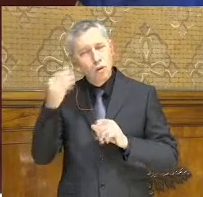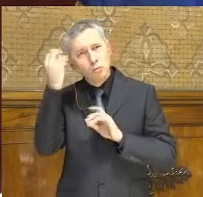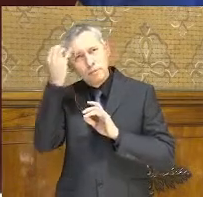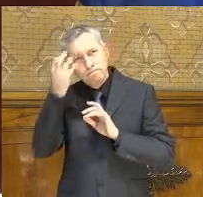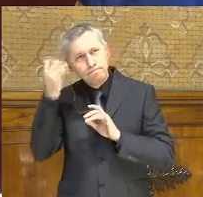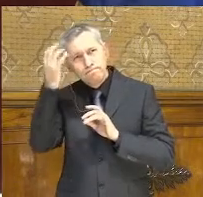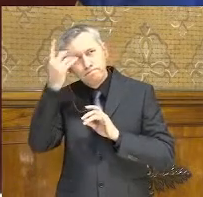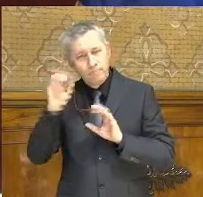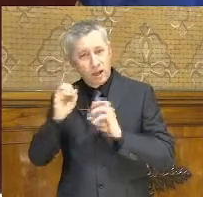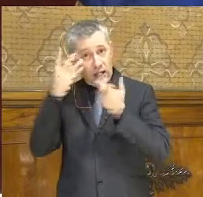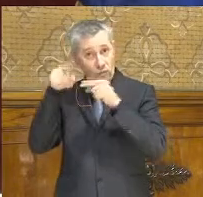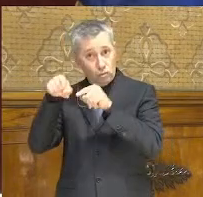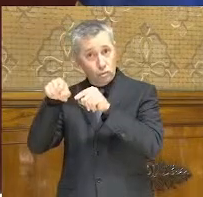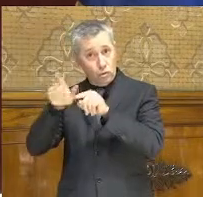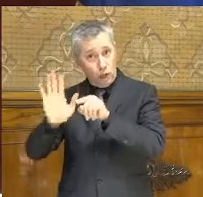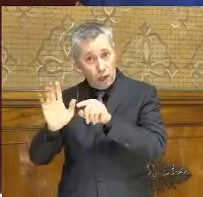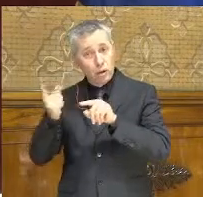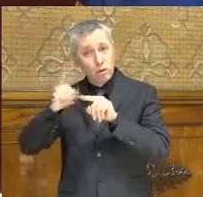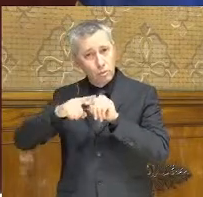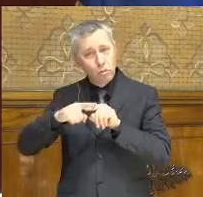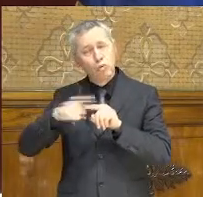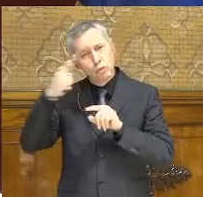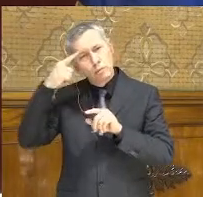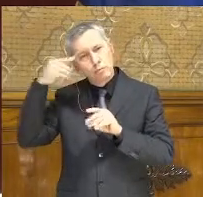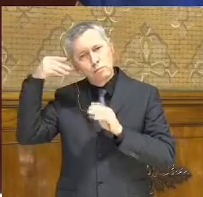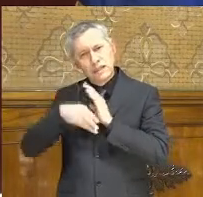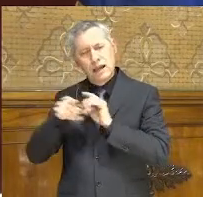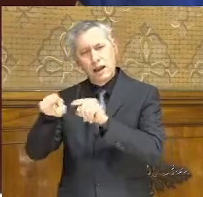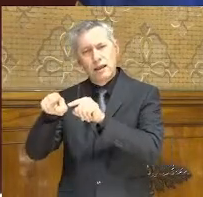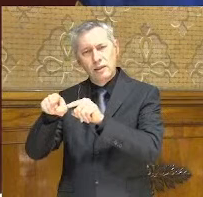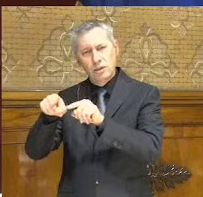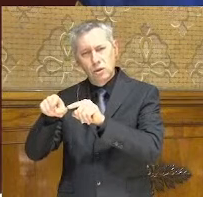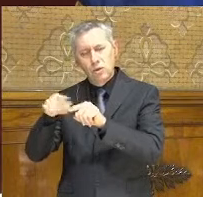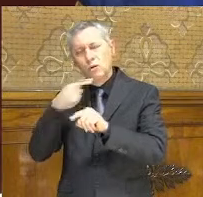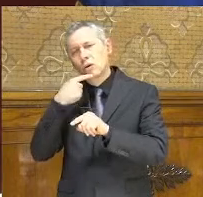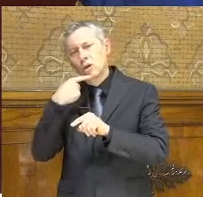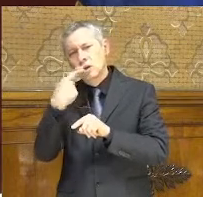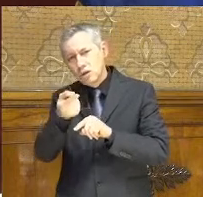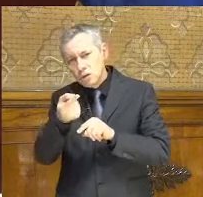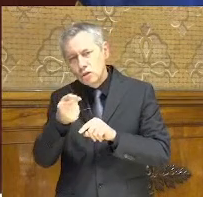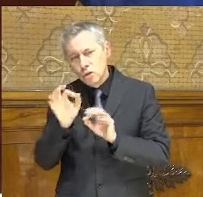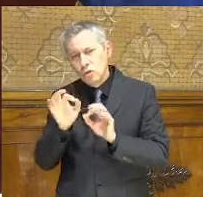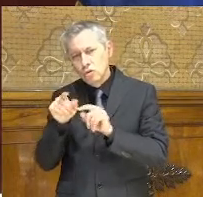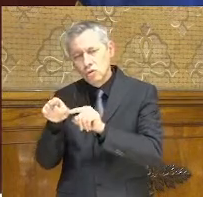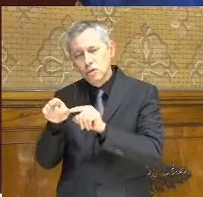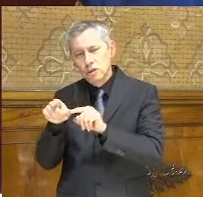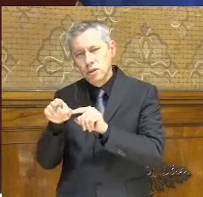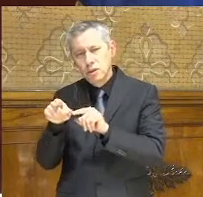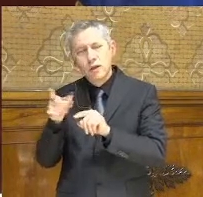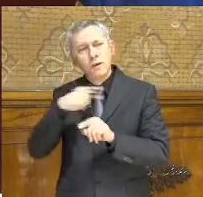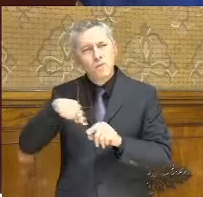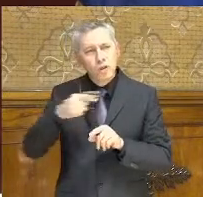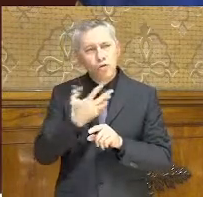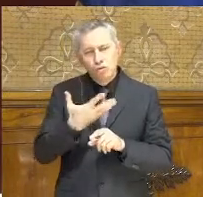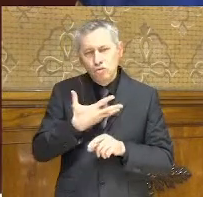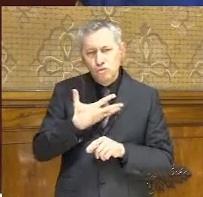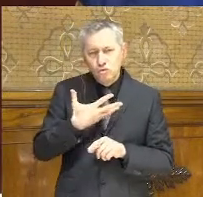radical psychoanalyst, and the leader who called for an armed